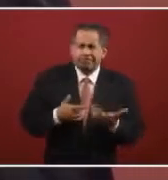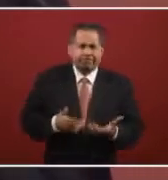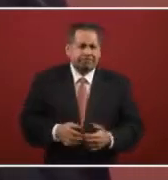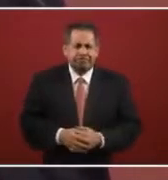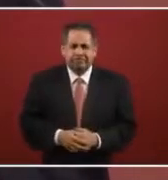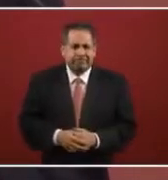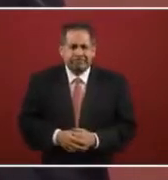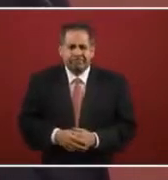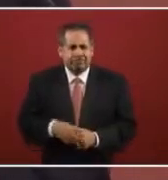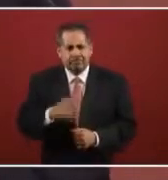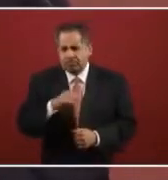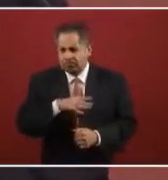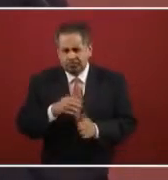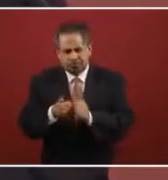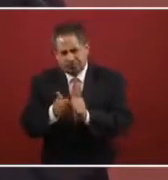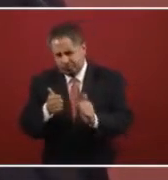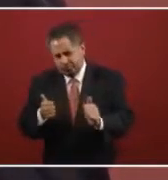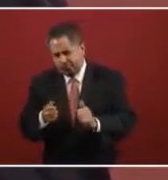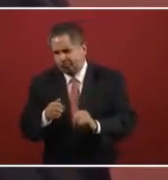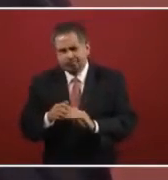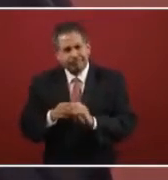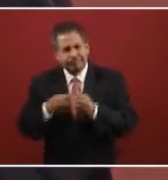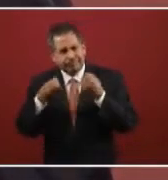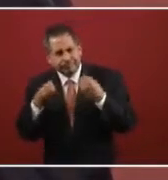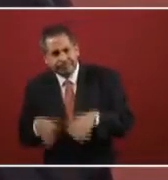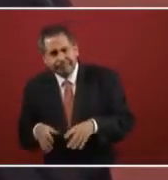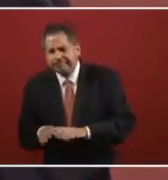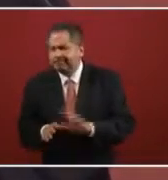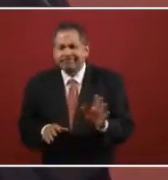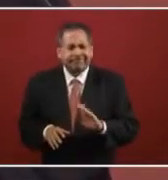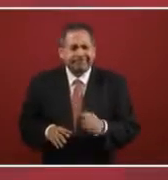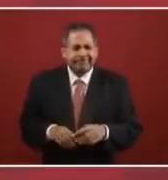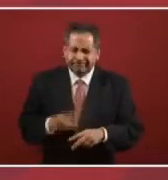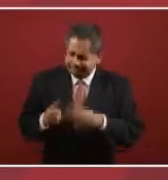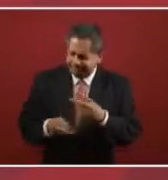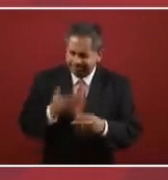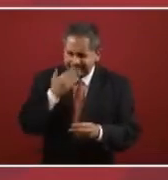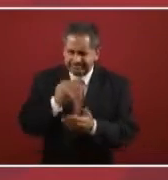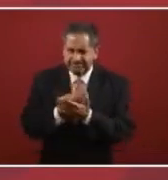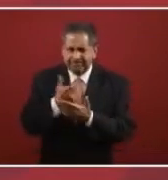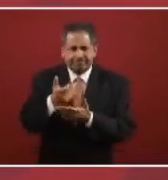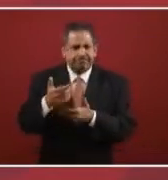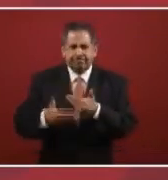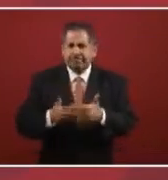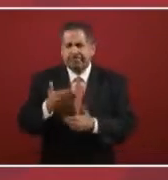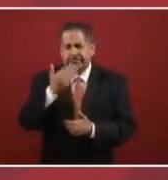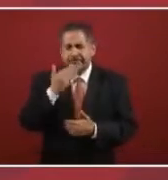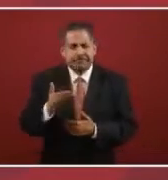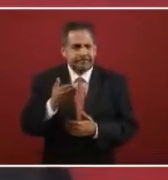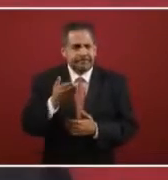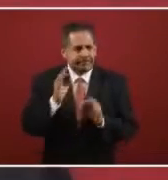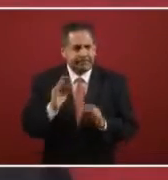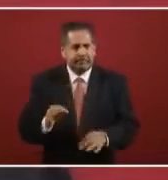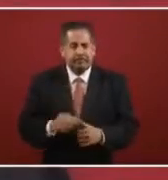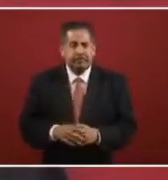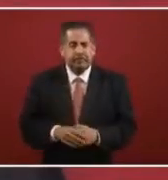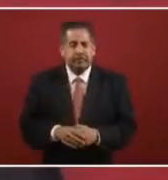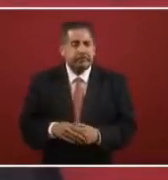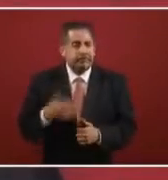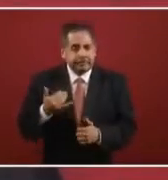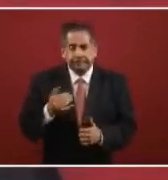No hay recesión, vamos muy bien. There is no recession. We're doing very well when it has to do with economy.